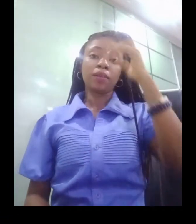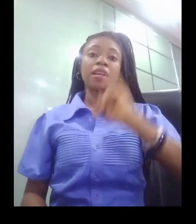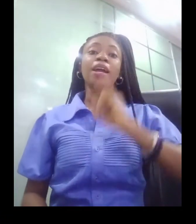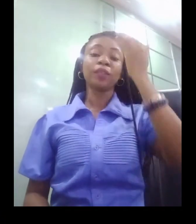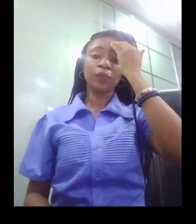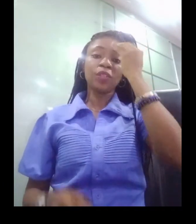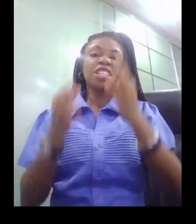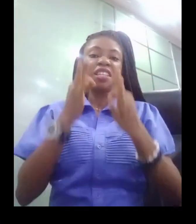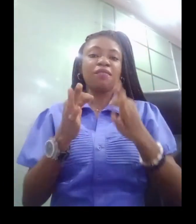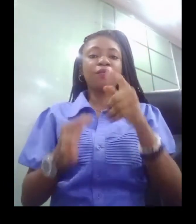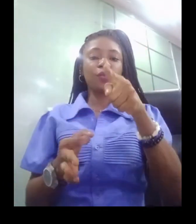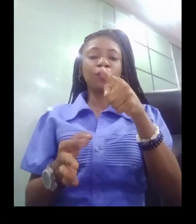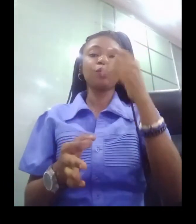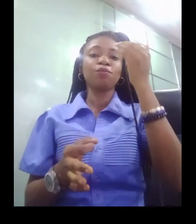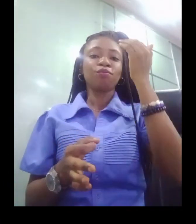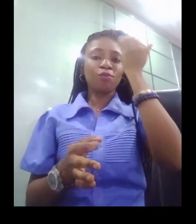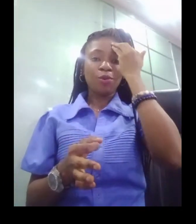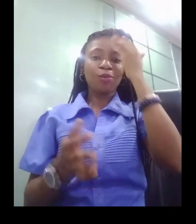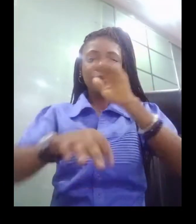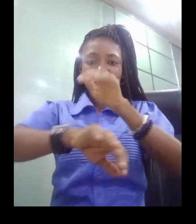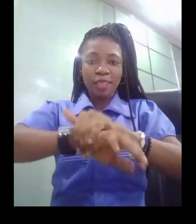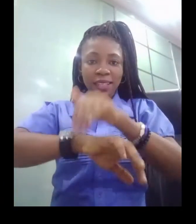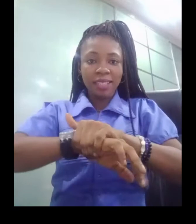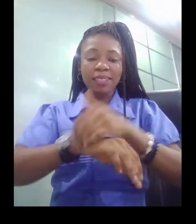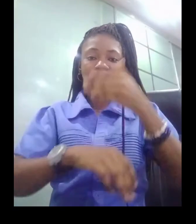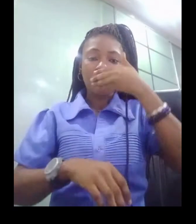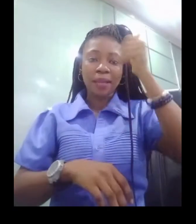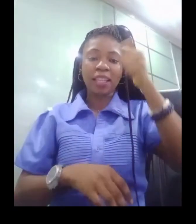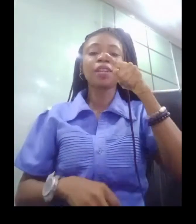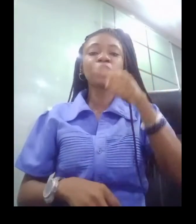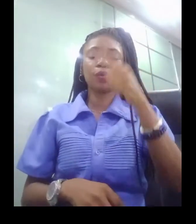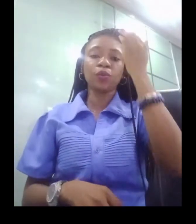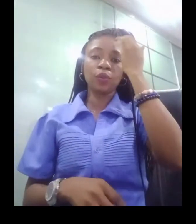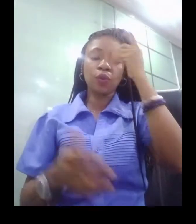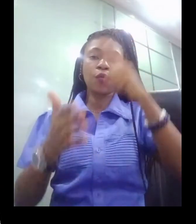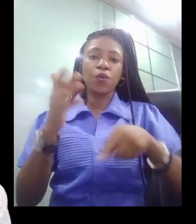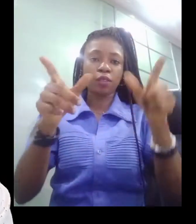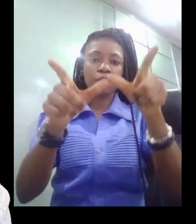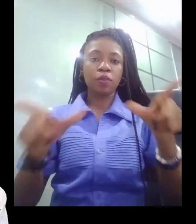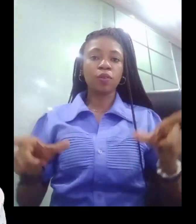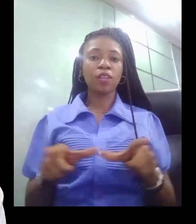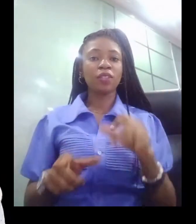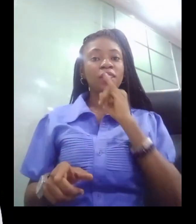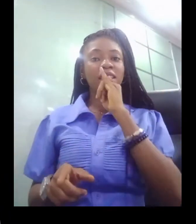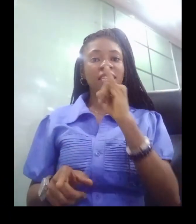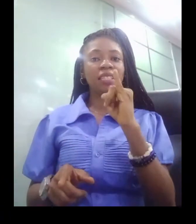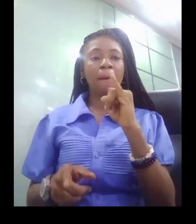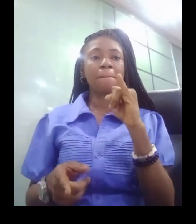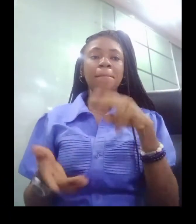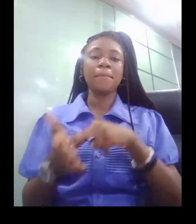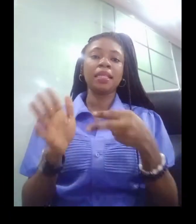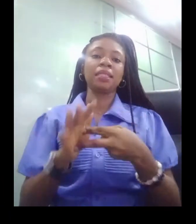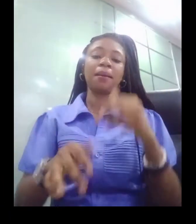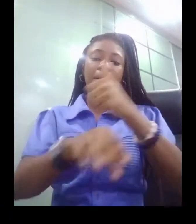me or lesser than I do, at least you know what a location means. A position,